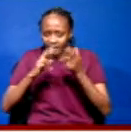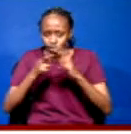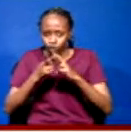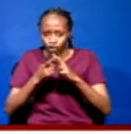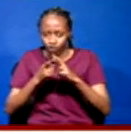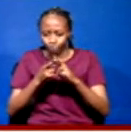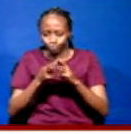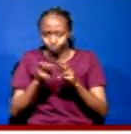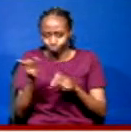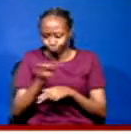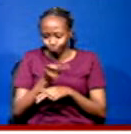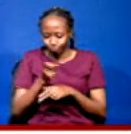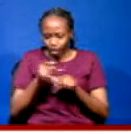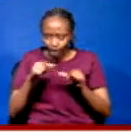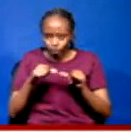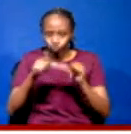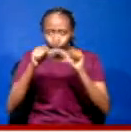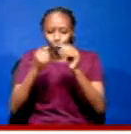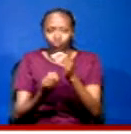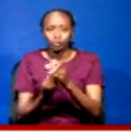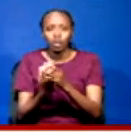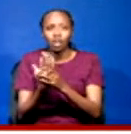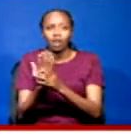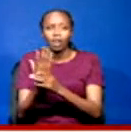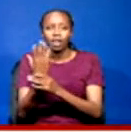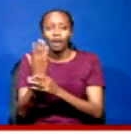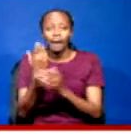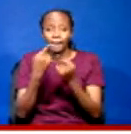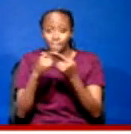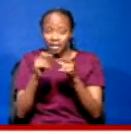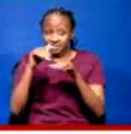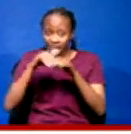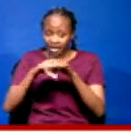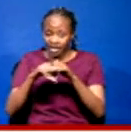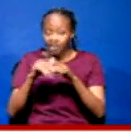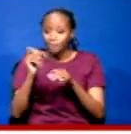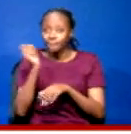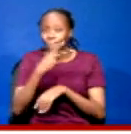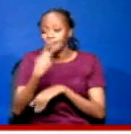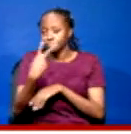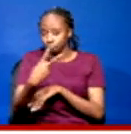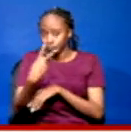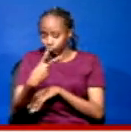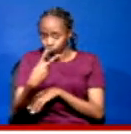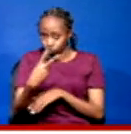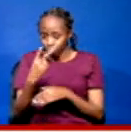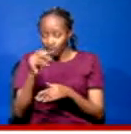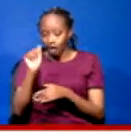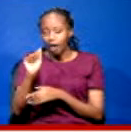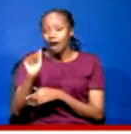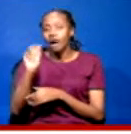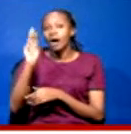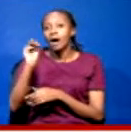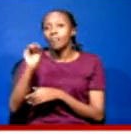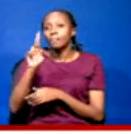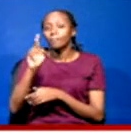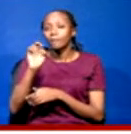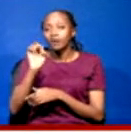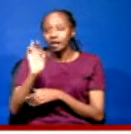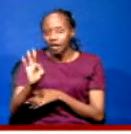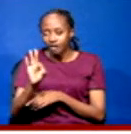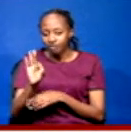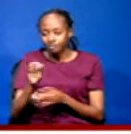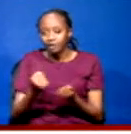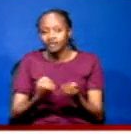has even gone higher. Your Excellency, in February of this year, AMREF also assisted us in what was